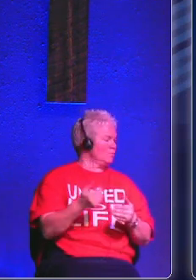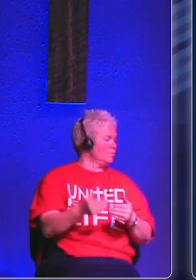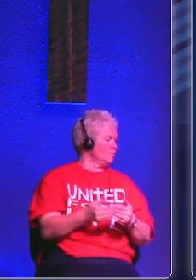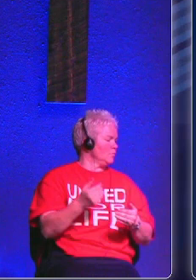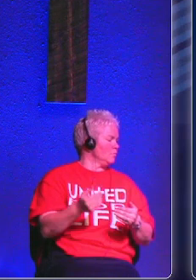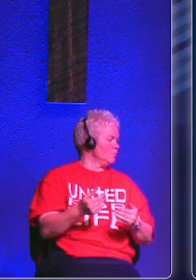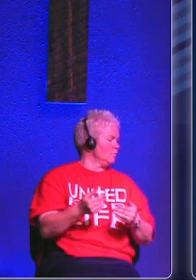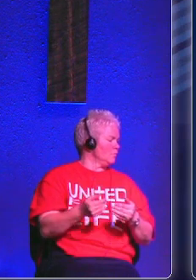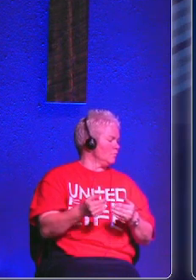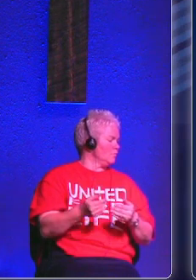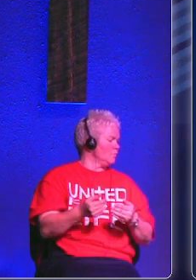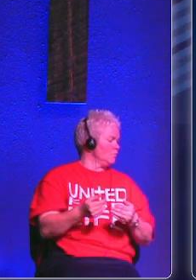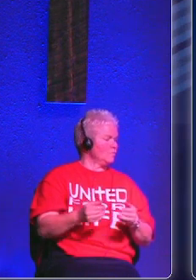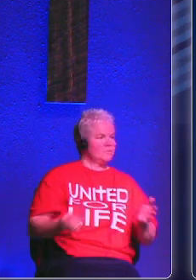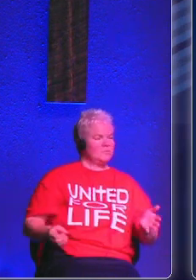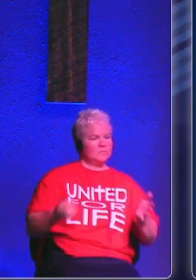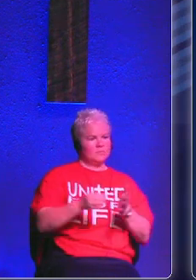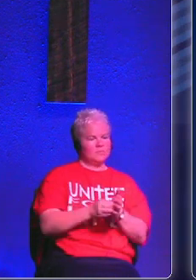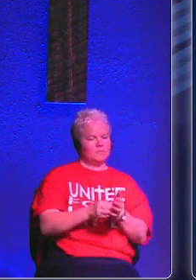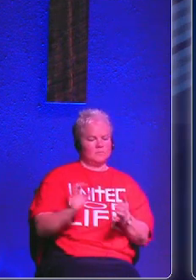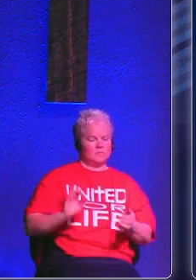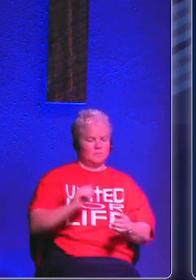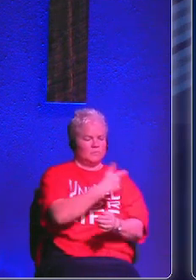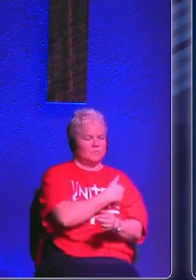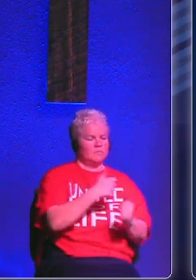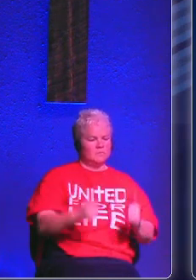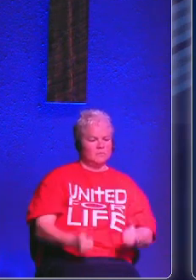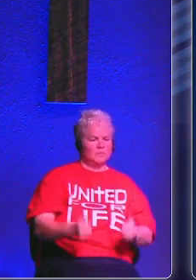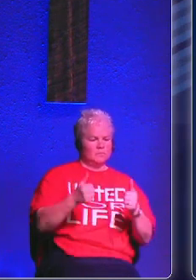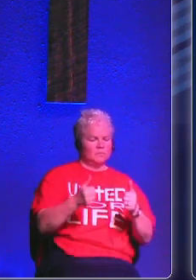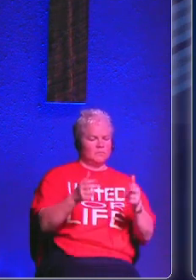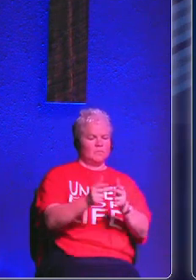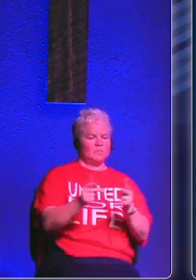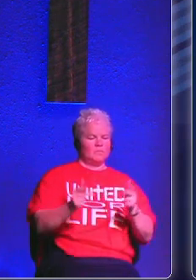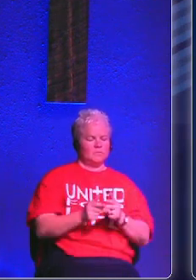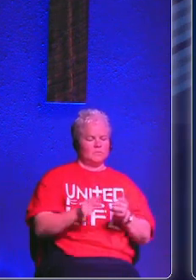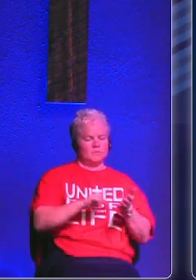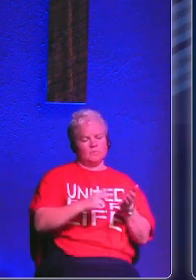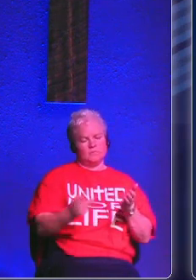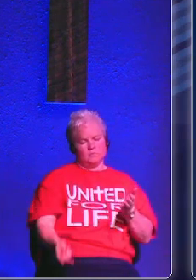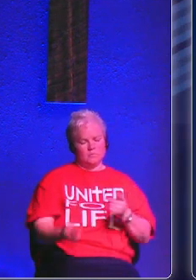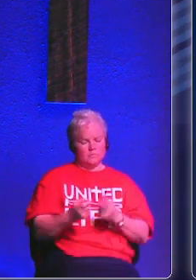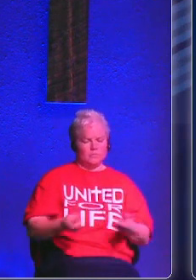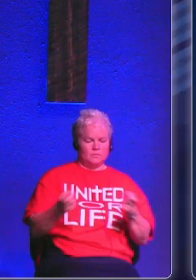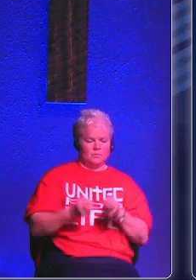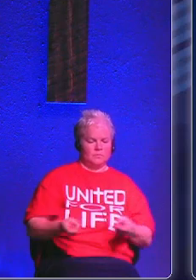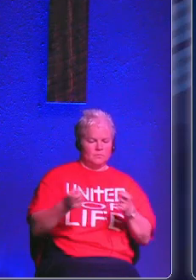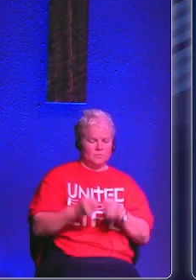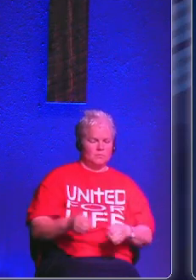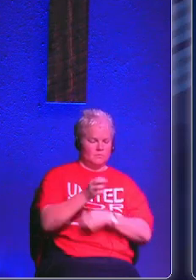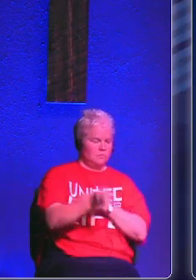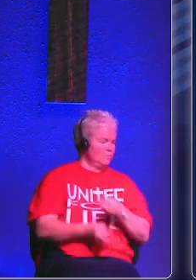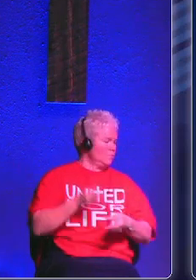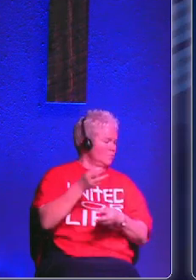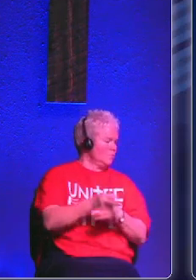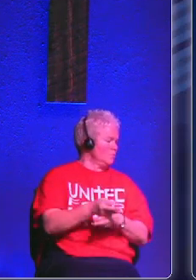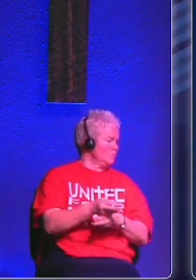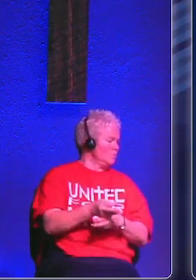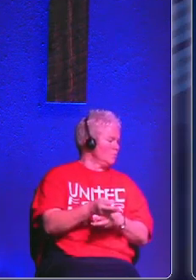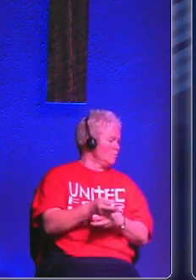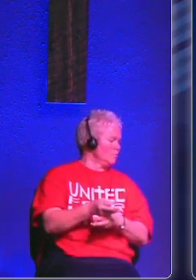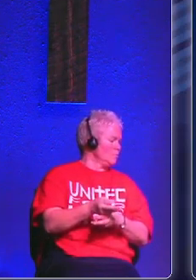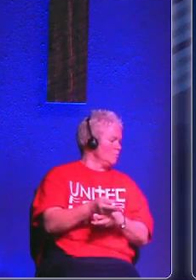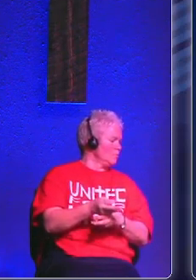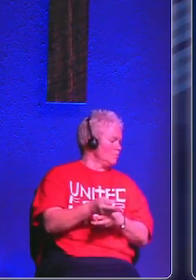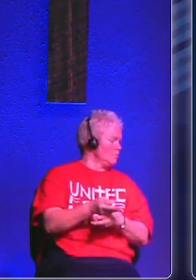enough. Again, we live and we exist in a fallen and sinful world. This